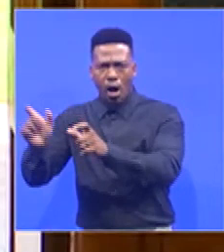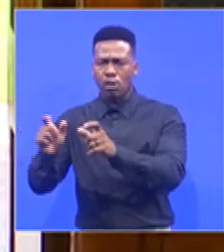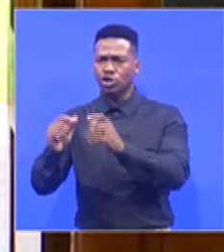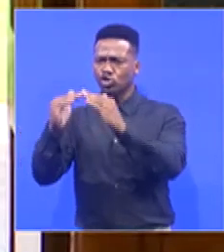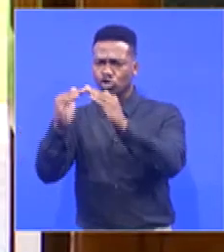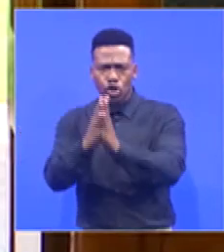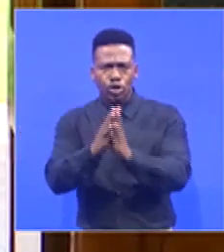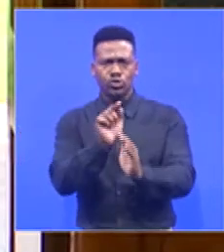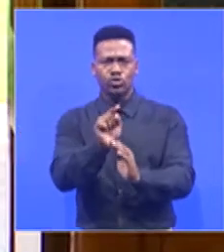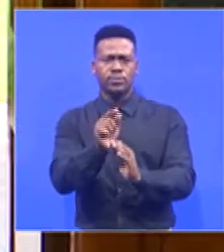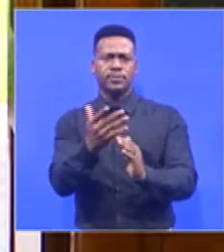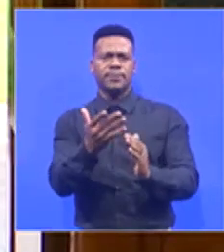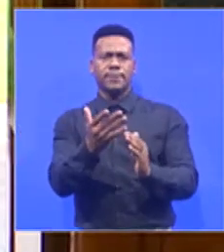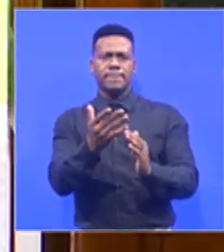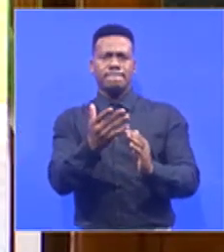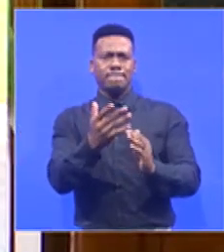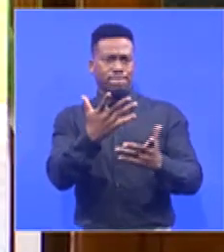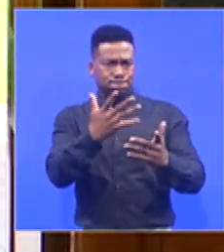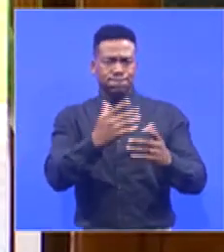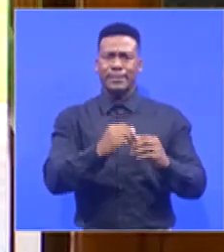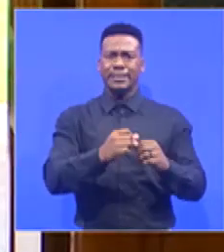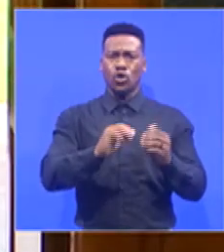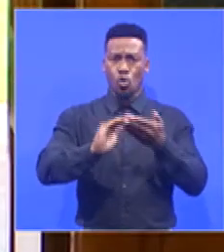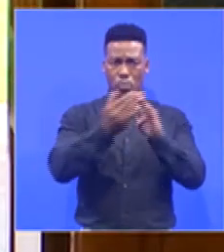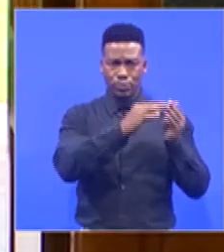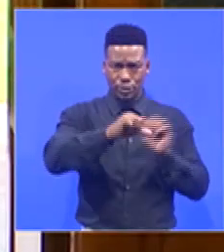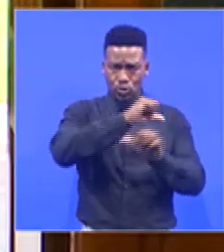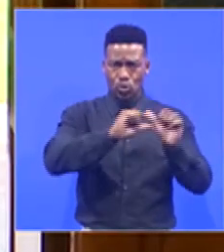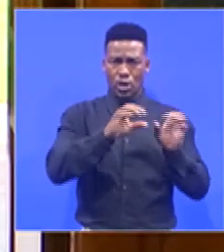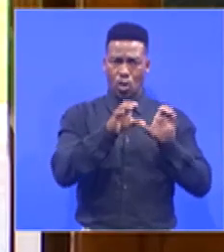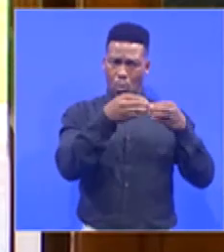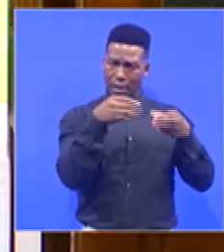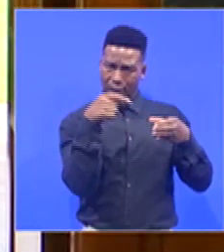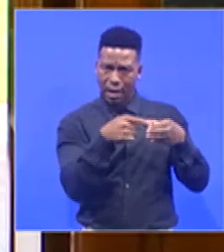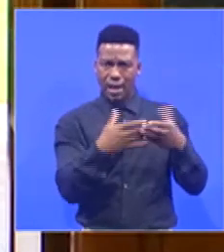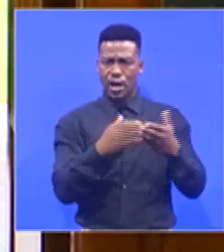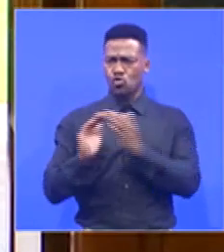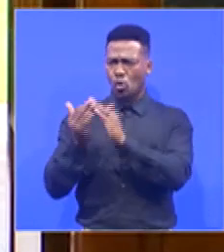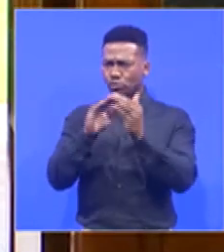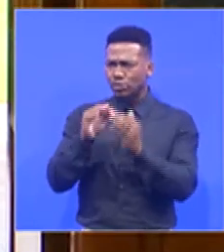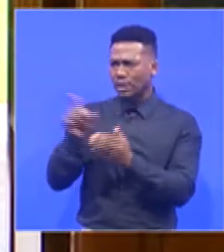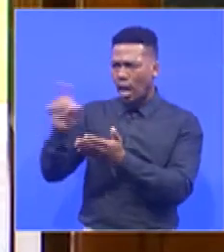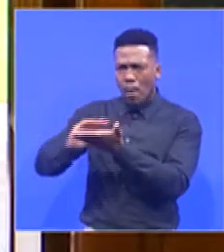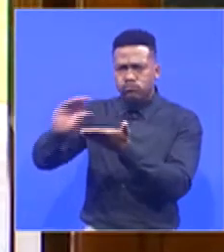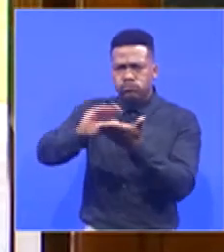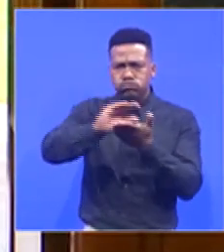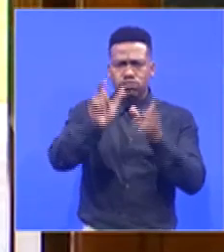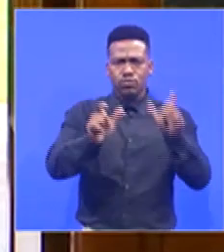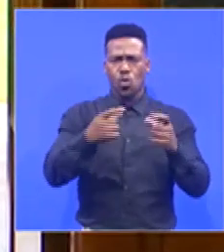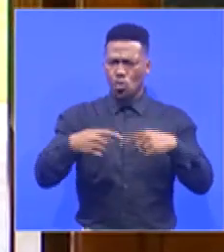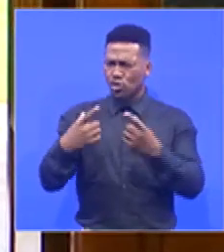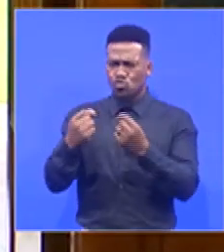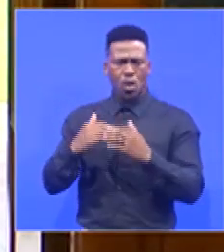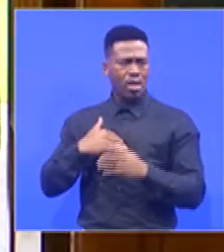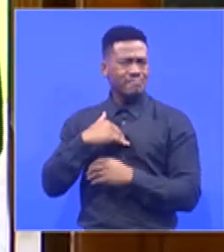faith-based organizations, civil society, communities, and donor partners, We have done a lot